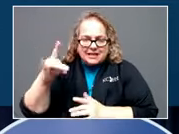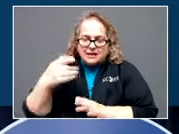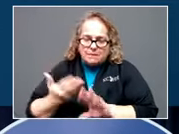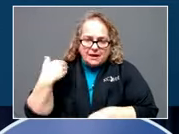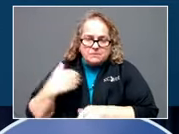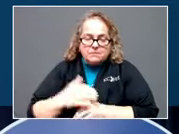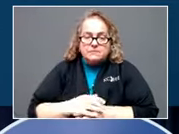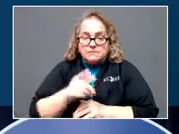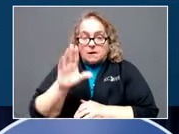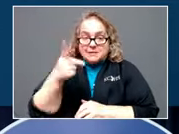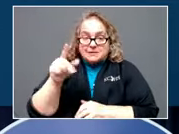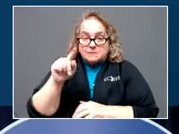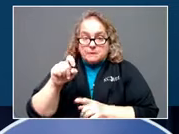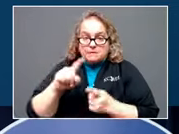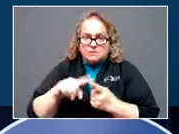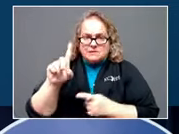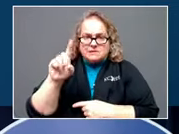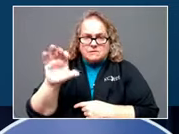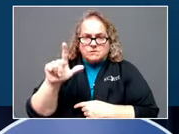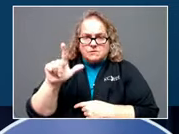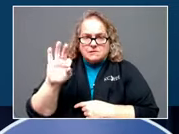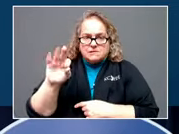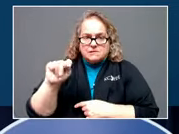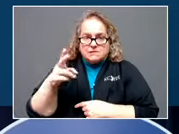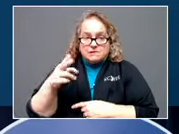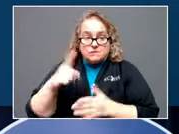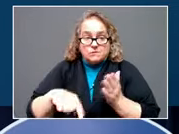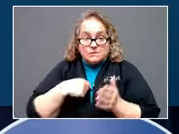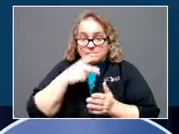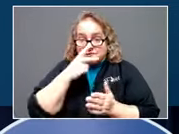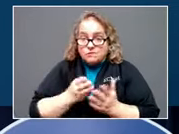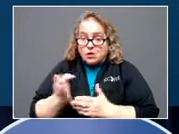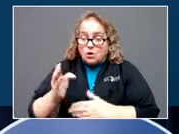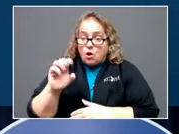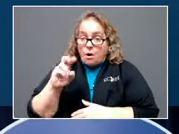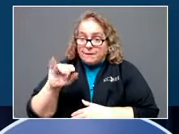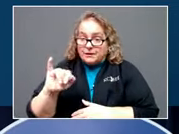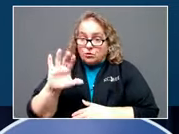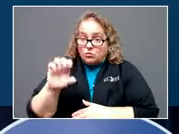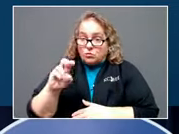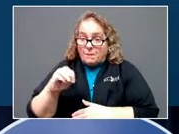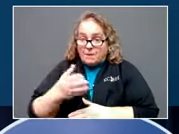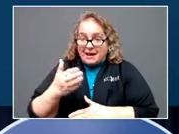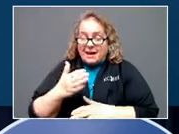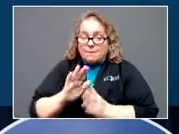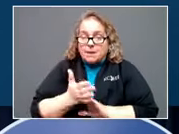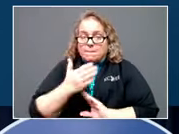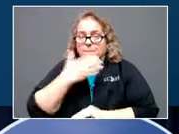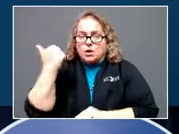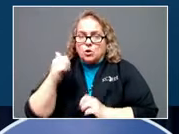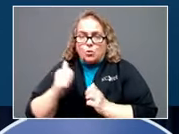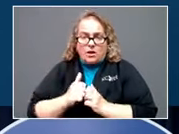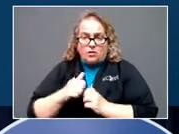December 29th, even with what we're seeing through Omicron, and it actually may get better with Omicron as tough